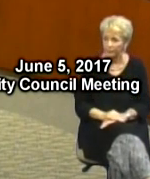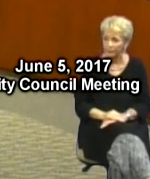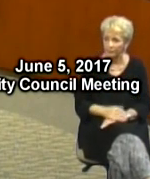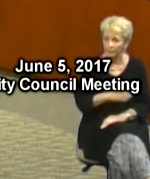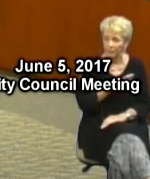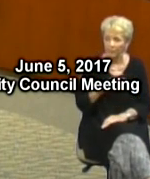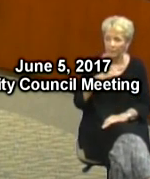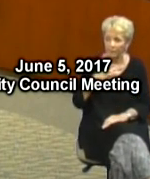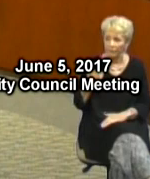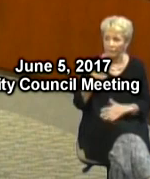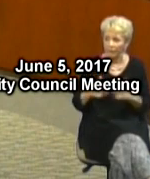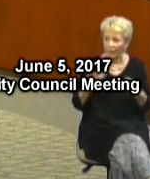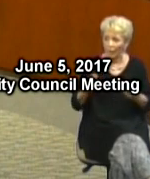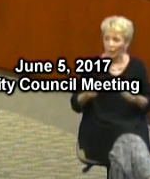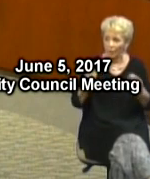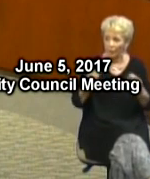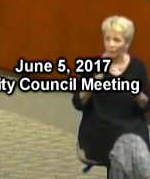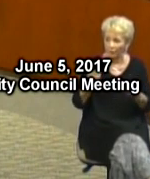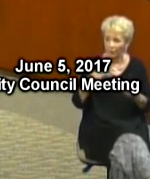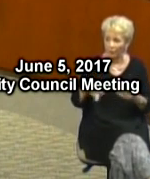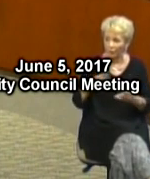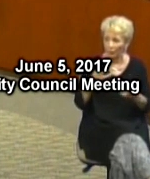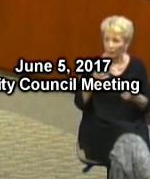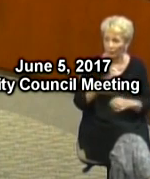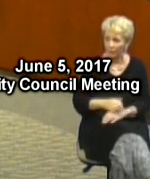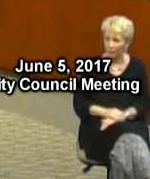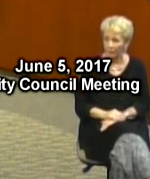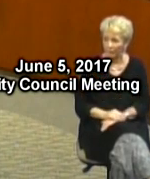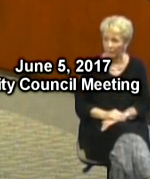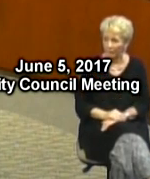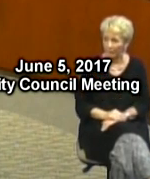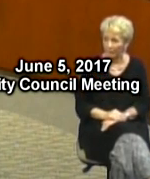Council, what is the motion wishes of the Council?